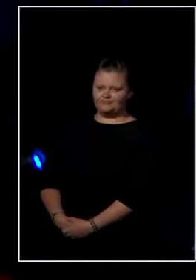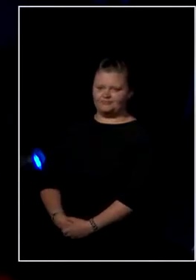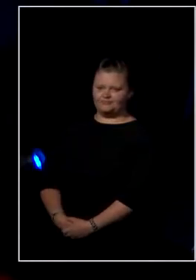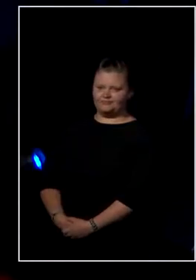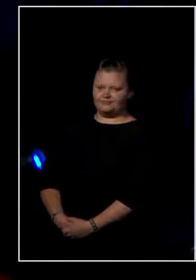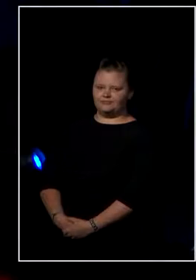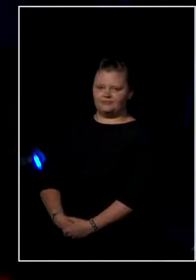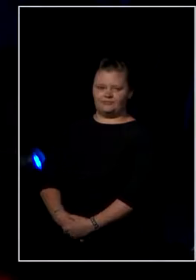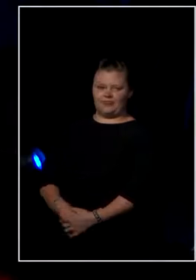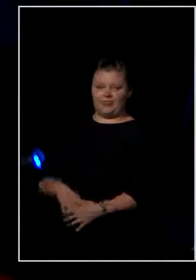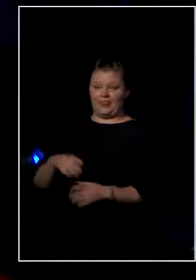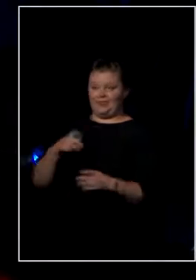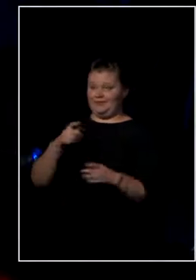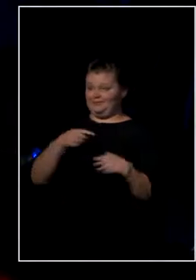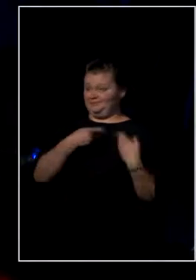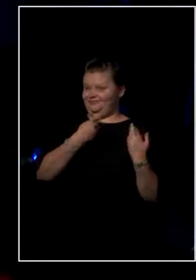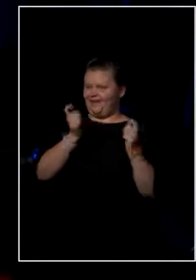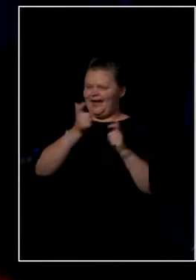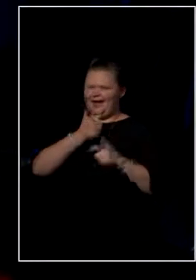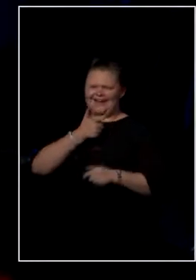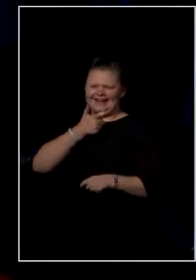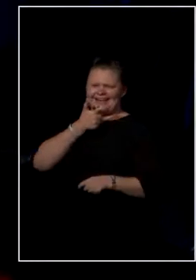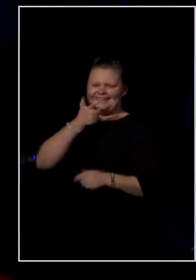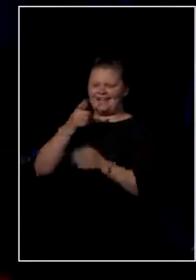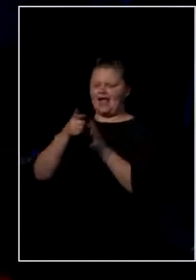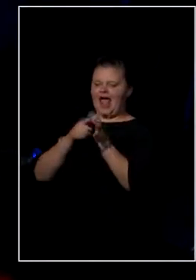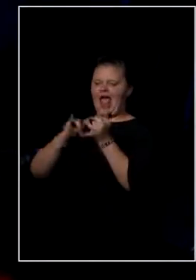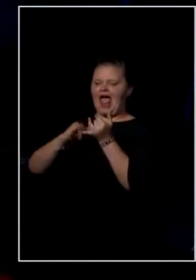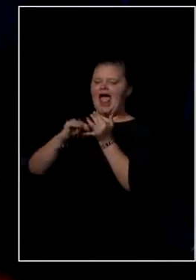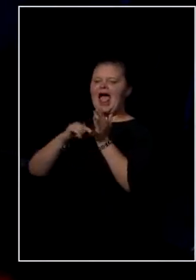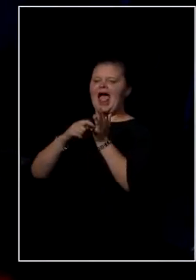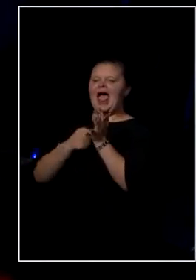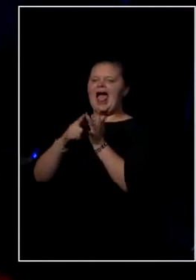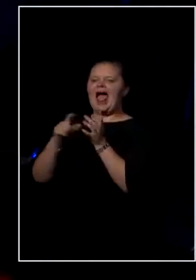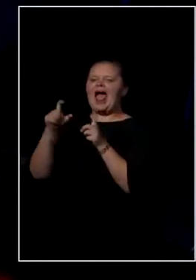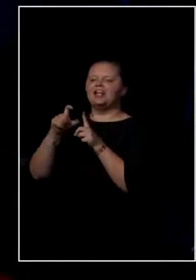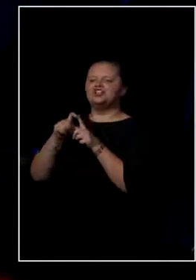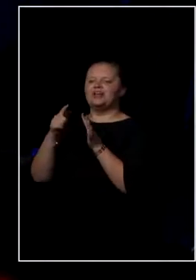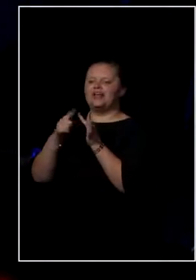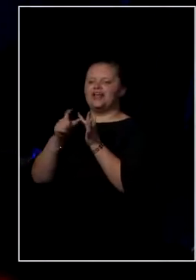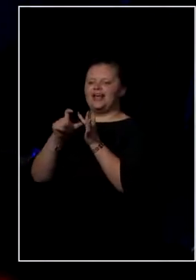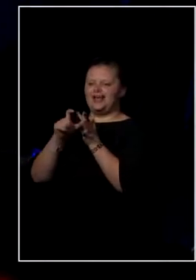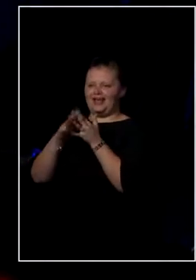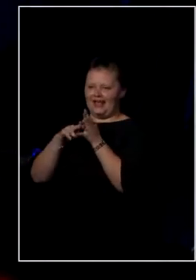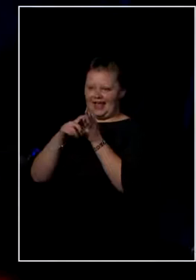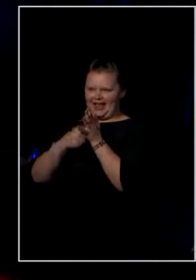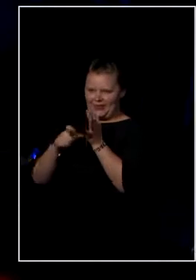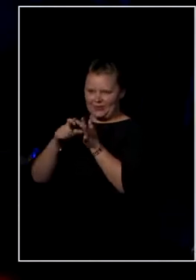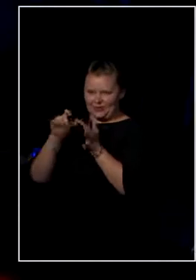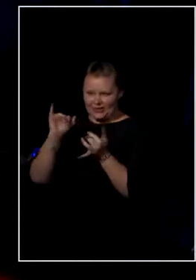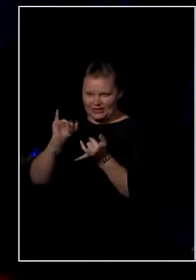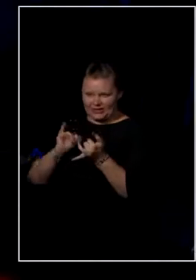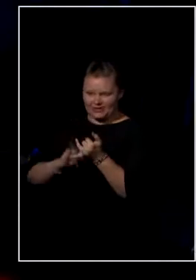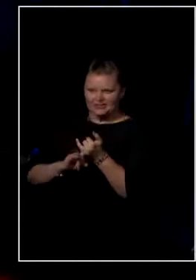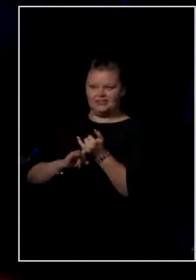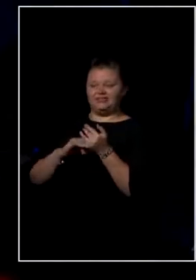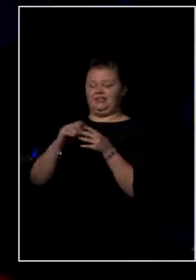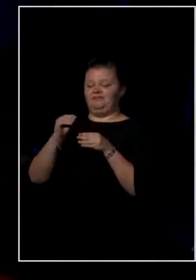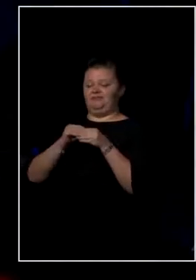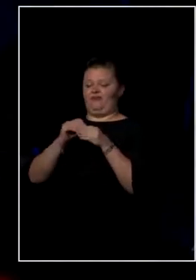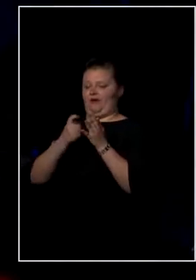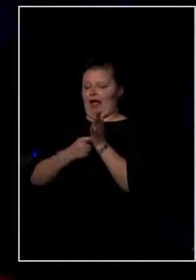Down there, smiling widely, is Astrid Edwards. She coordinates the Associate Degree of Professional Writing and Editing at